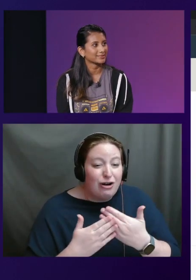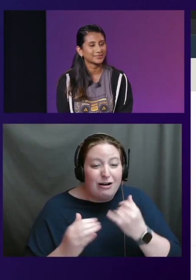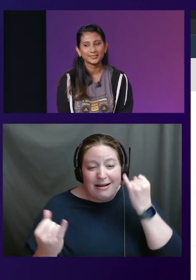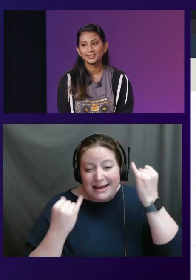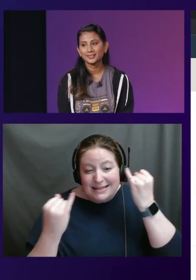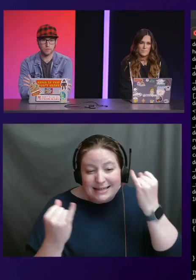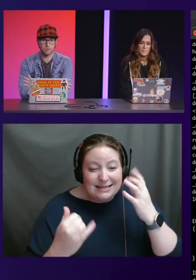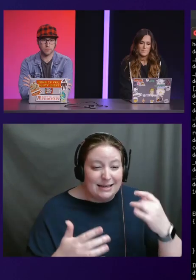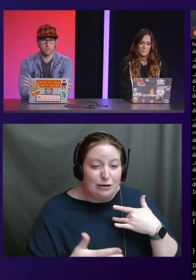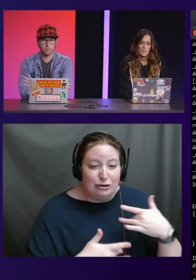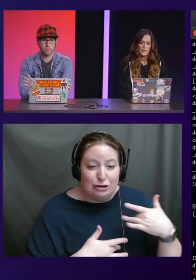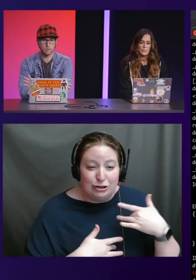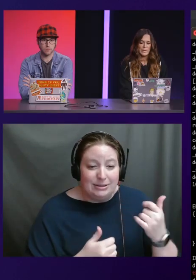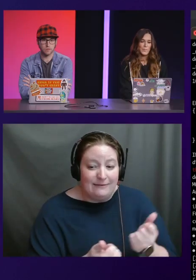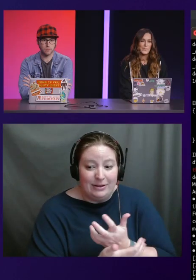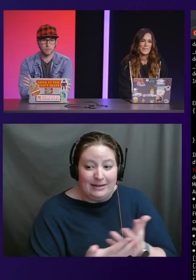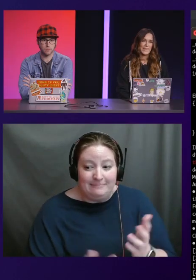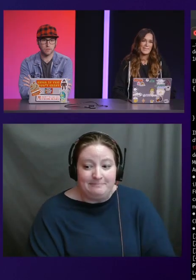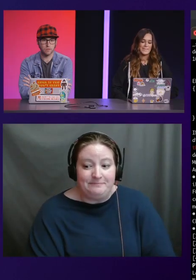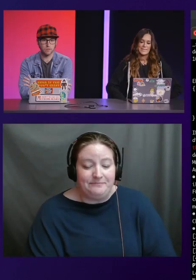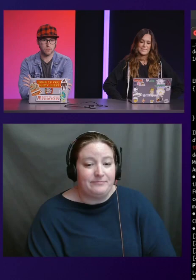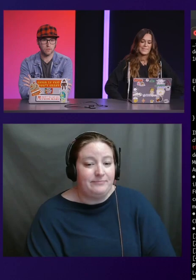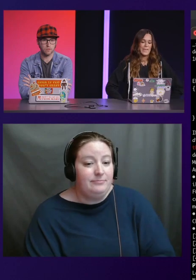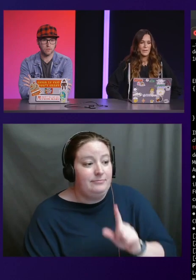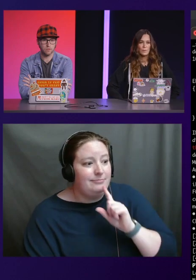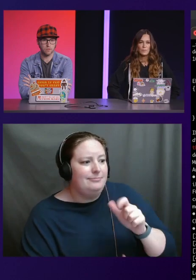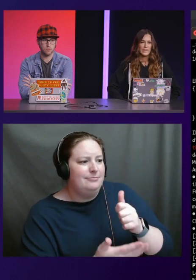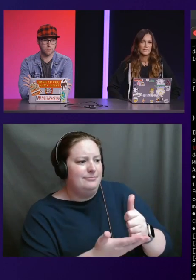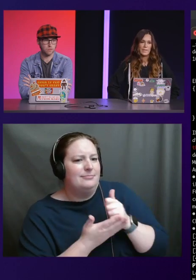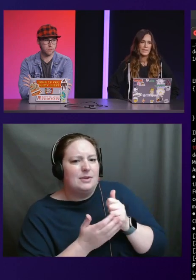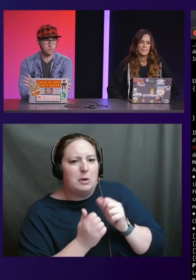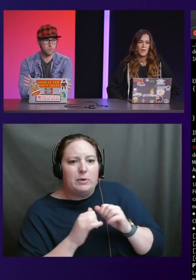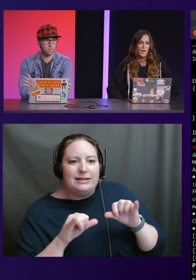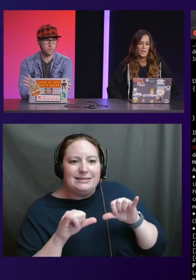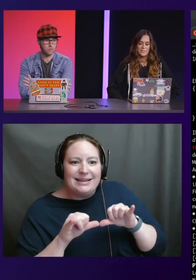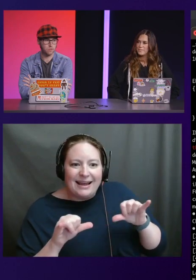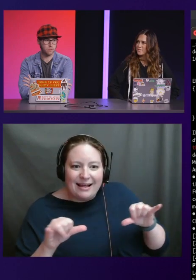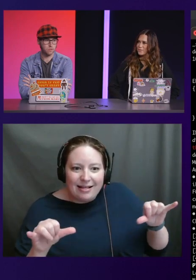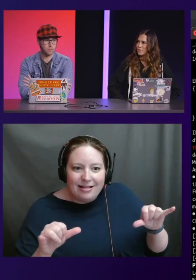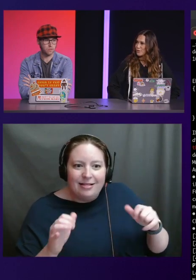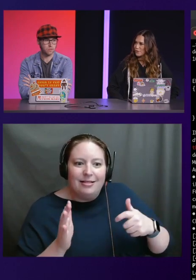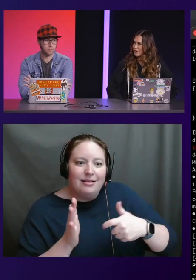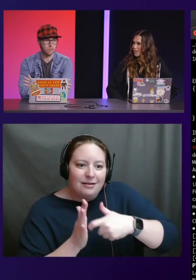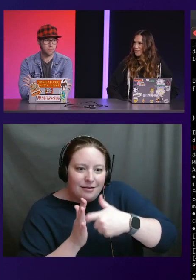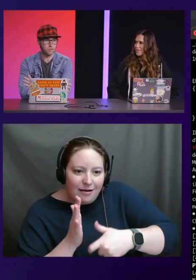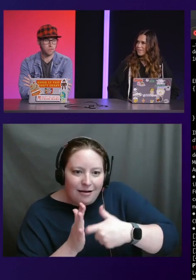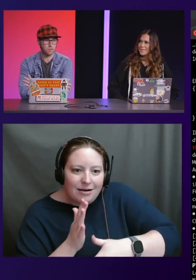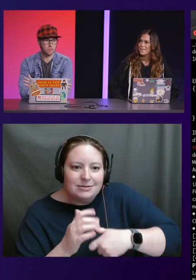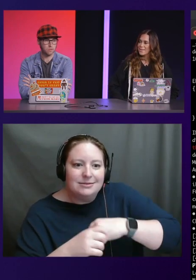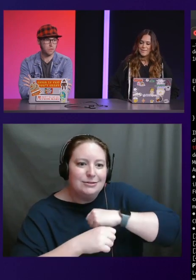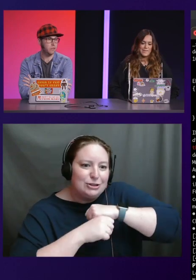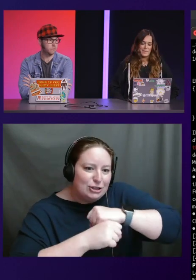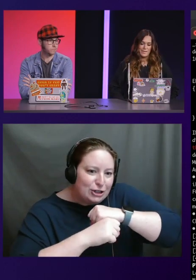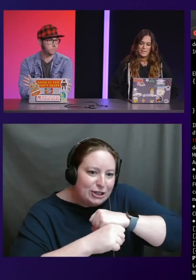well. This really helps with like scale, like the cost, security,